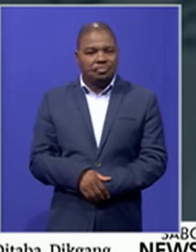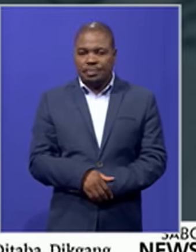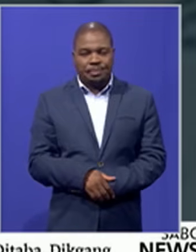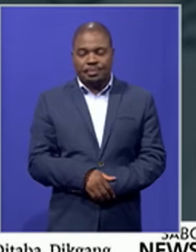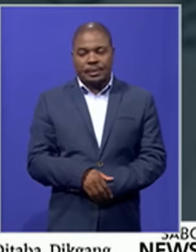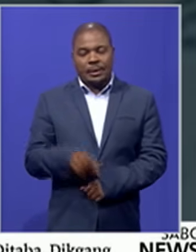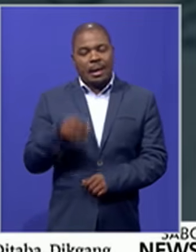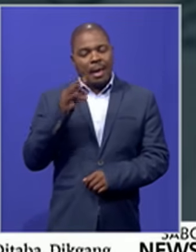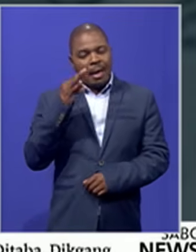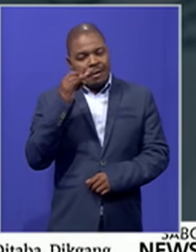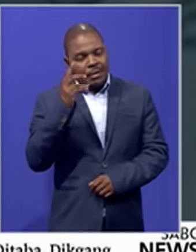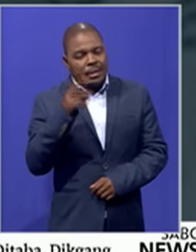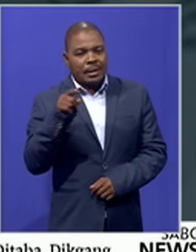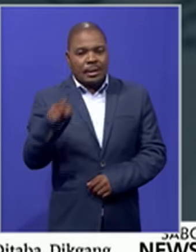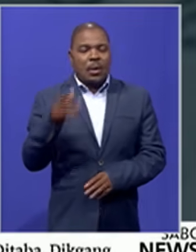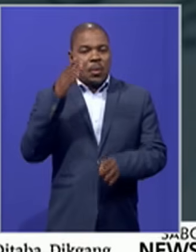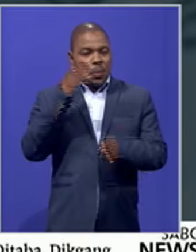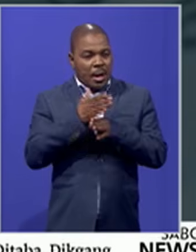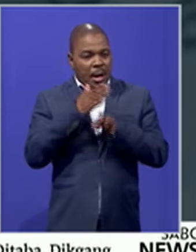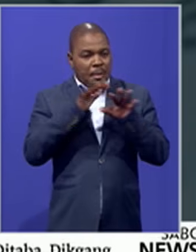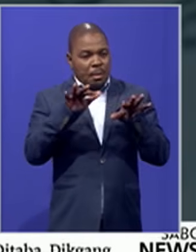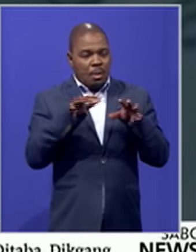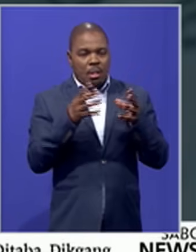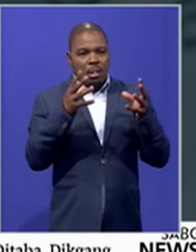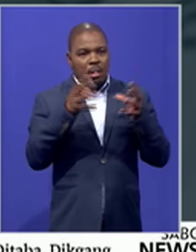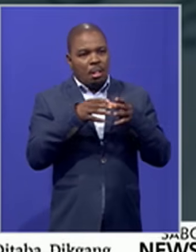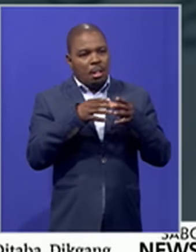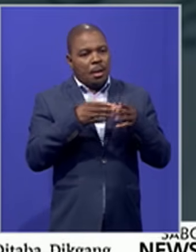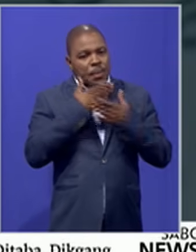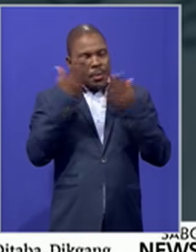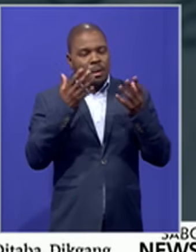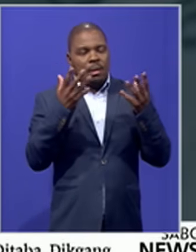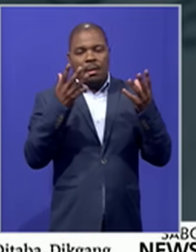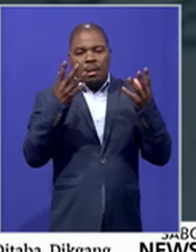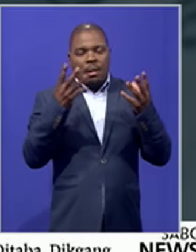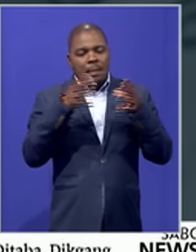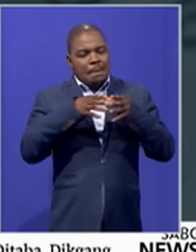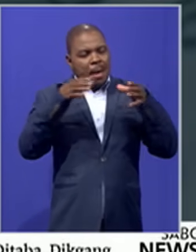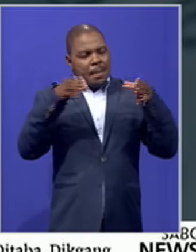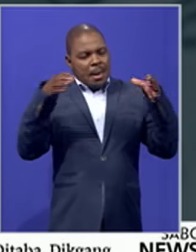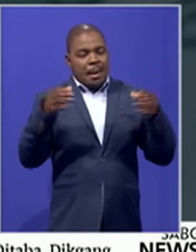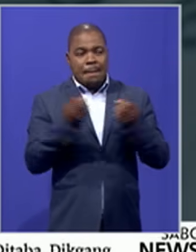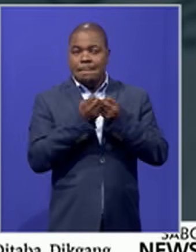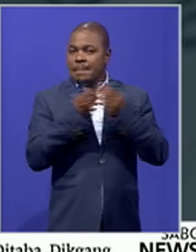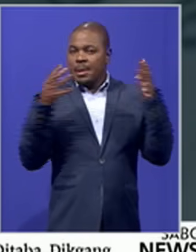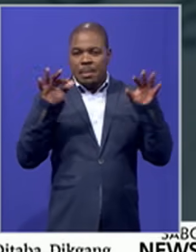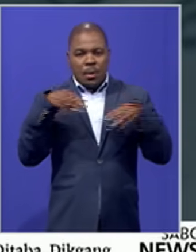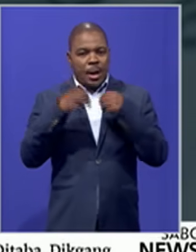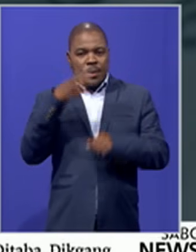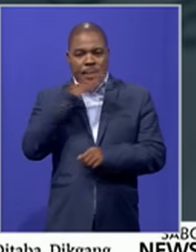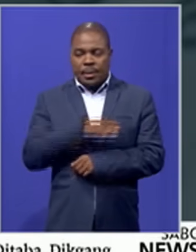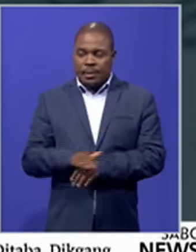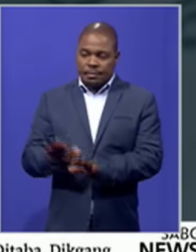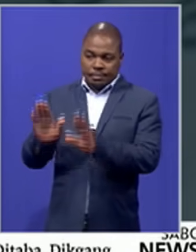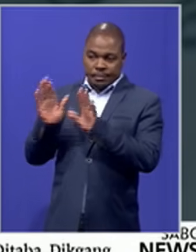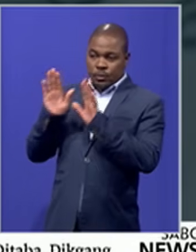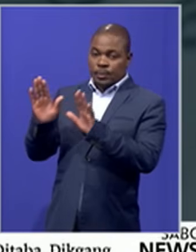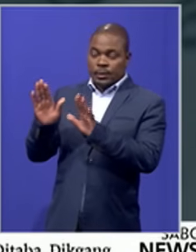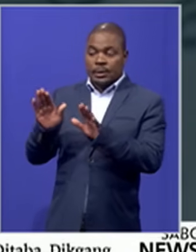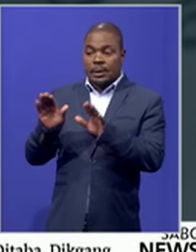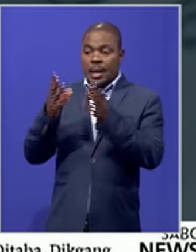golela godimo letšatši ka letšatši. Tlhokego ya mešomo ka Afrika Borwa ke e ntšhi a ba nne fase ba